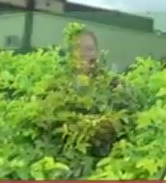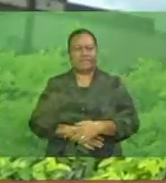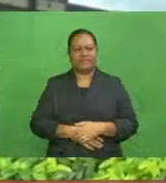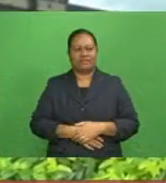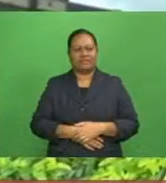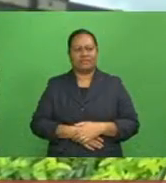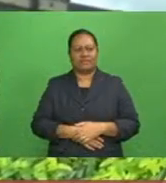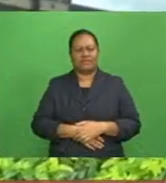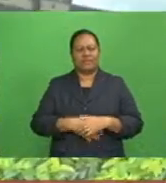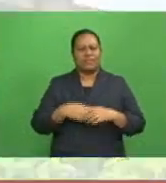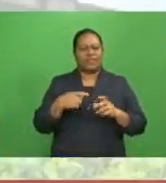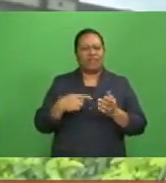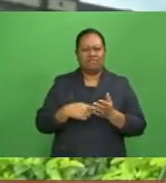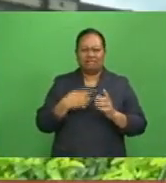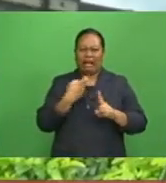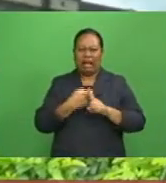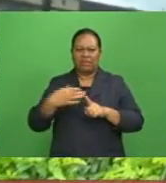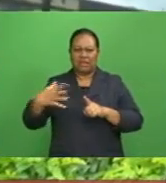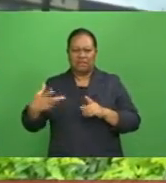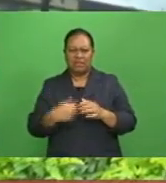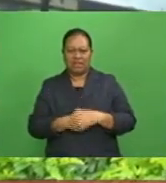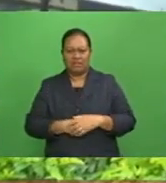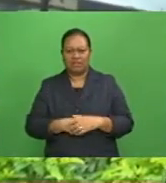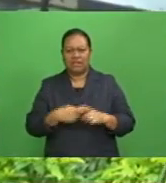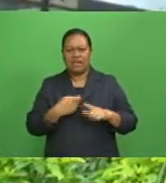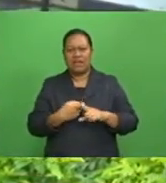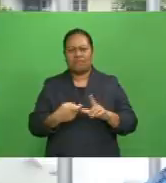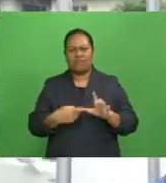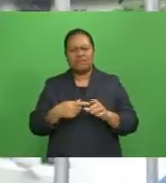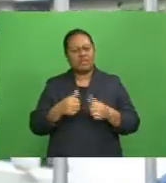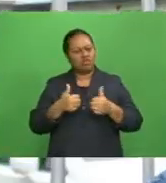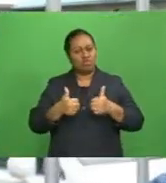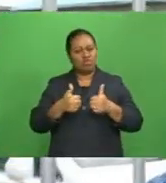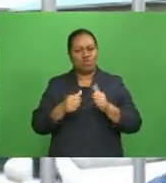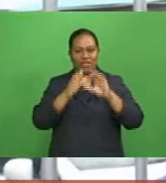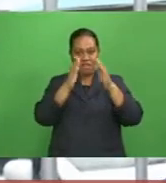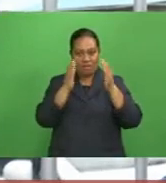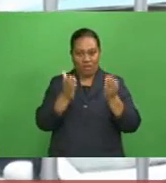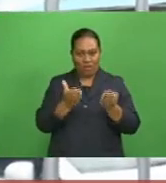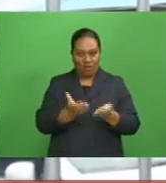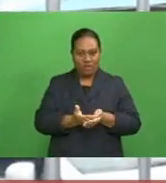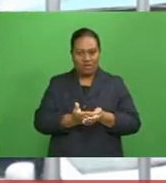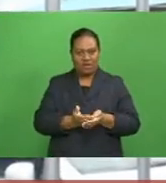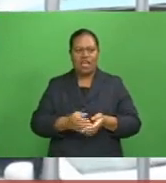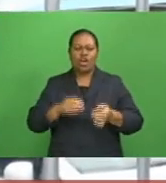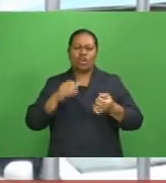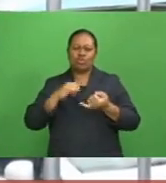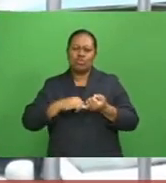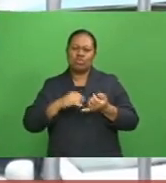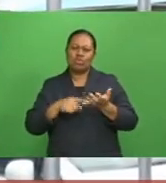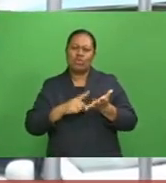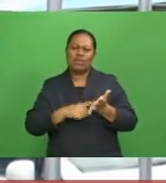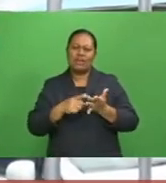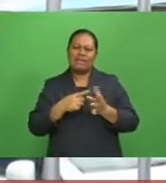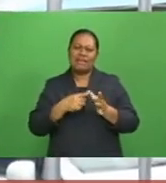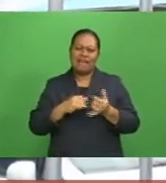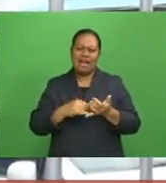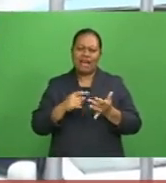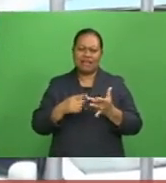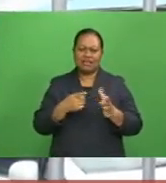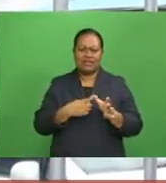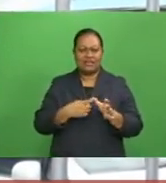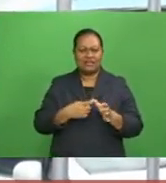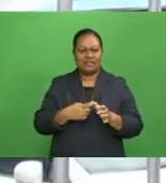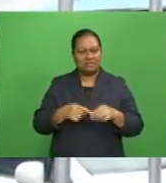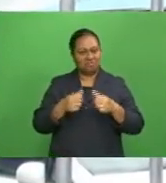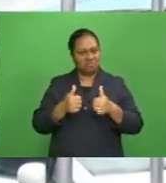Ikan Kamira, because he's good with the ball. Sules because he's very good in